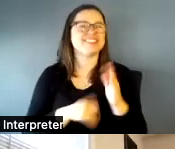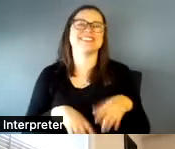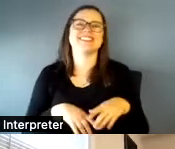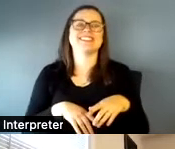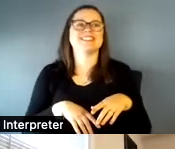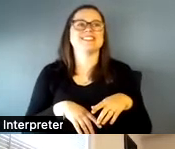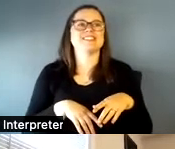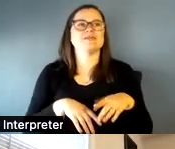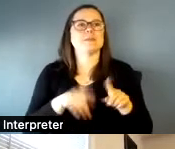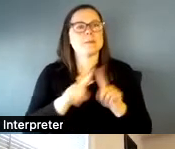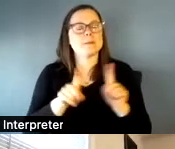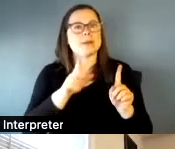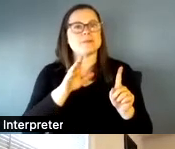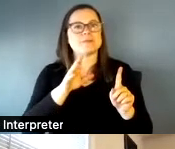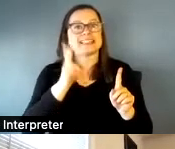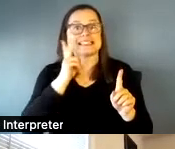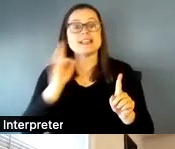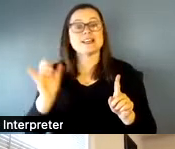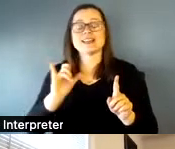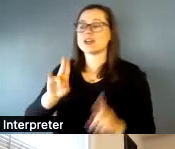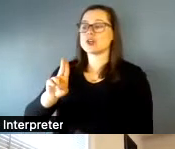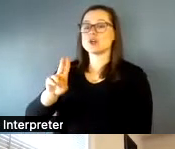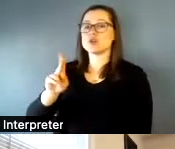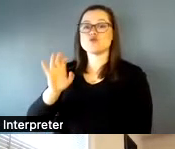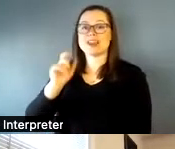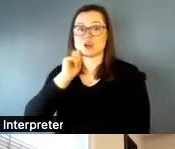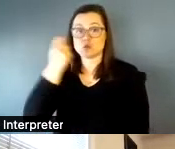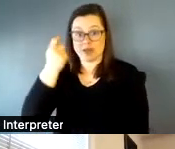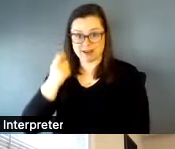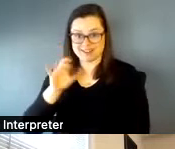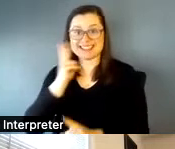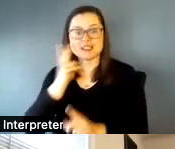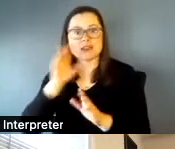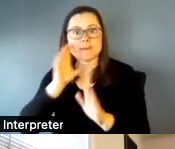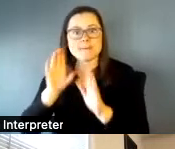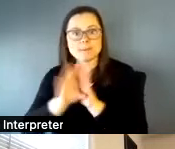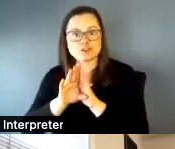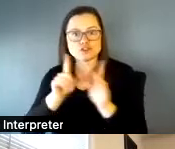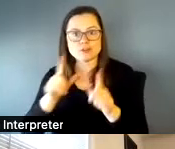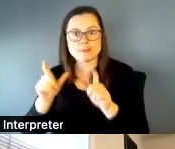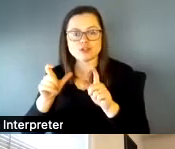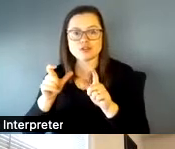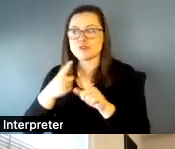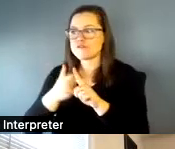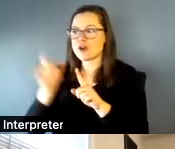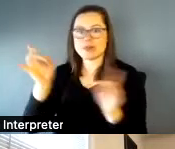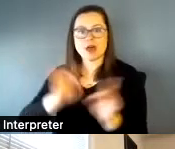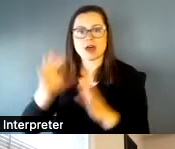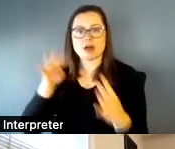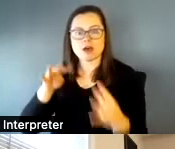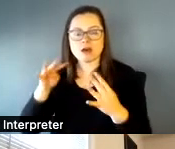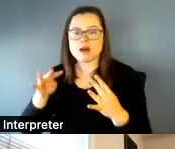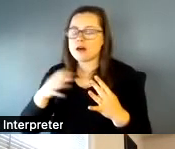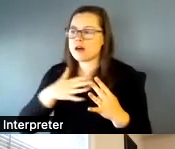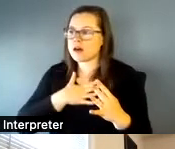seeing the pictures that are coming out of Ukraine right now, like gives me a physical feeling that I don't get from reading